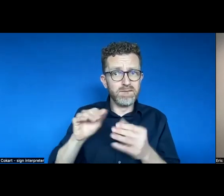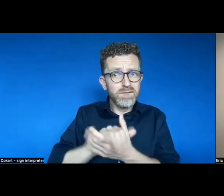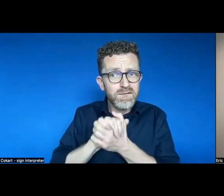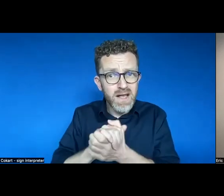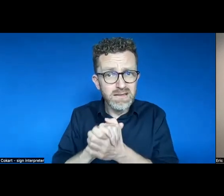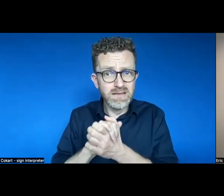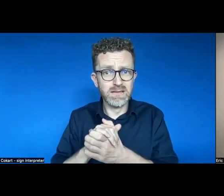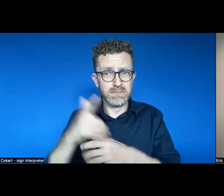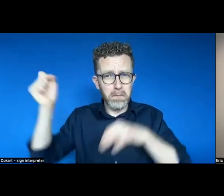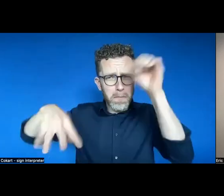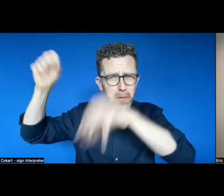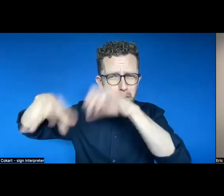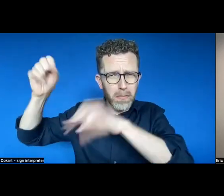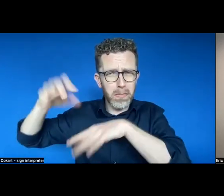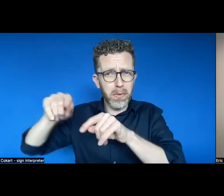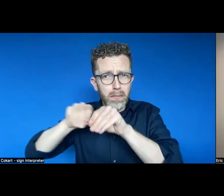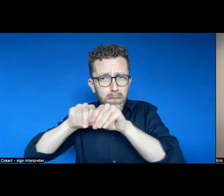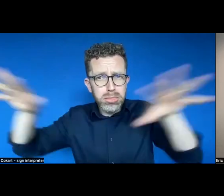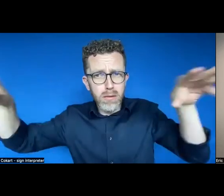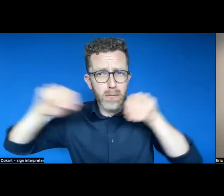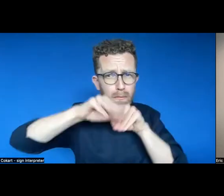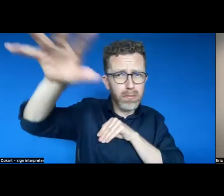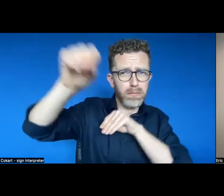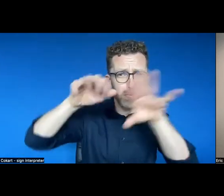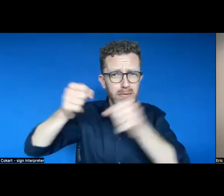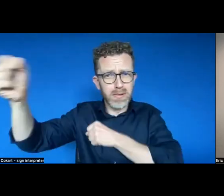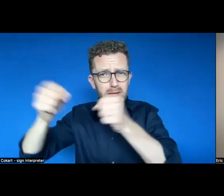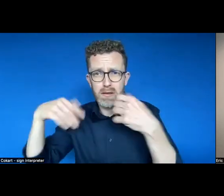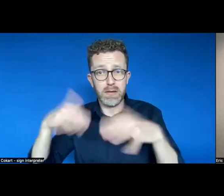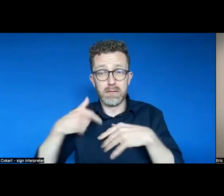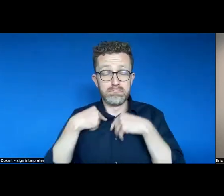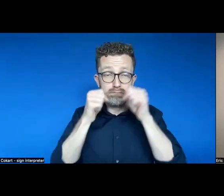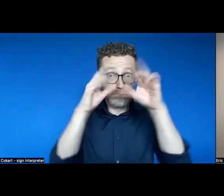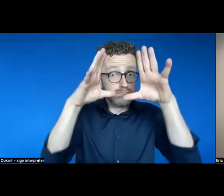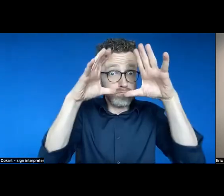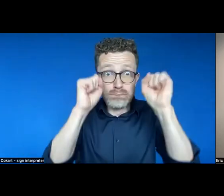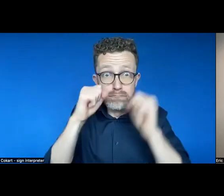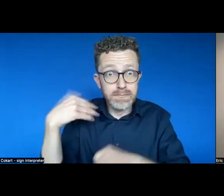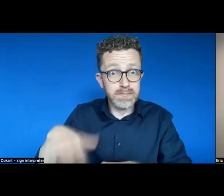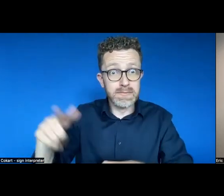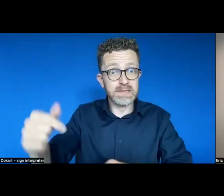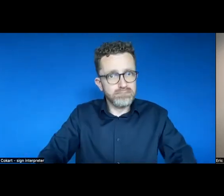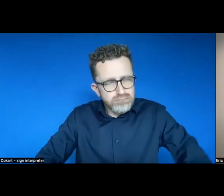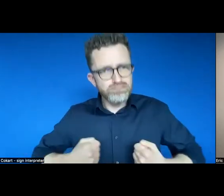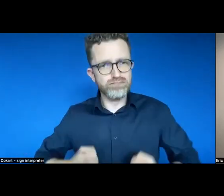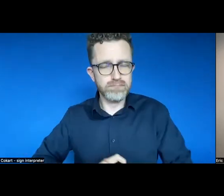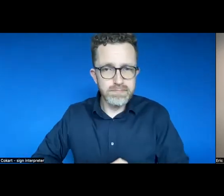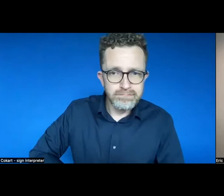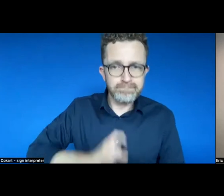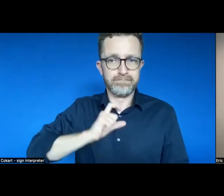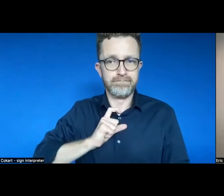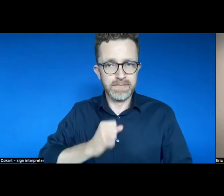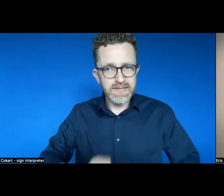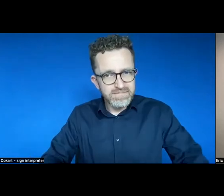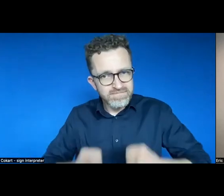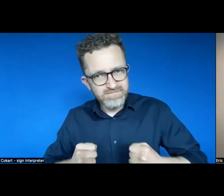My own staff, Helena, Olga, who I hope is listening in, 30 miles from the Russian border in the east, who can't get out herself,